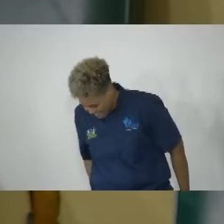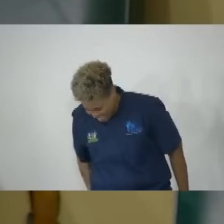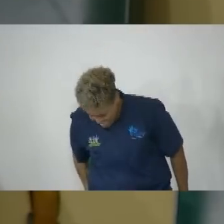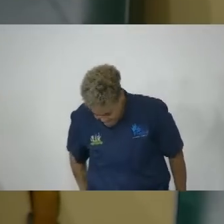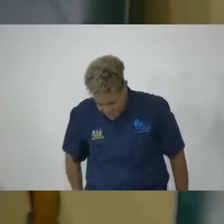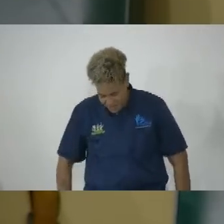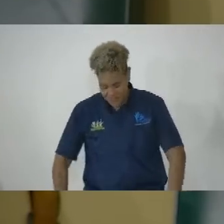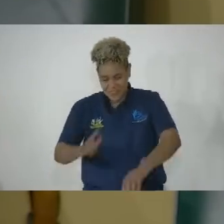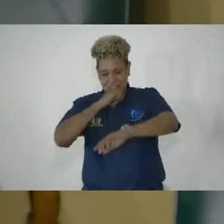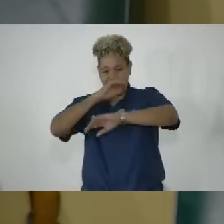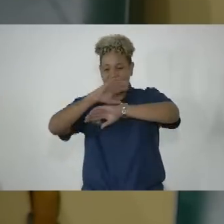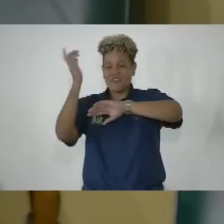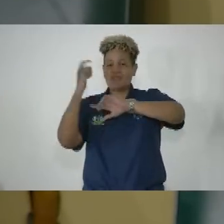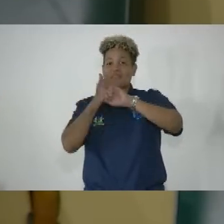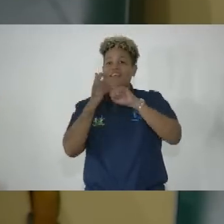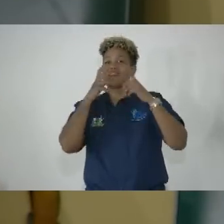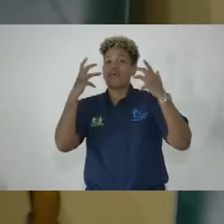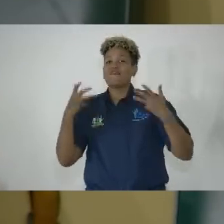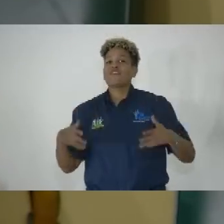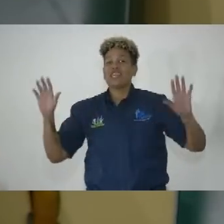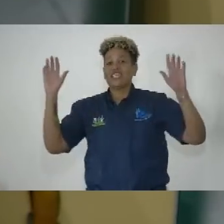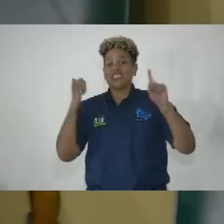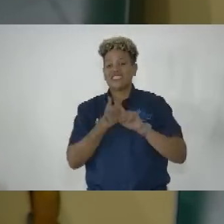My Christmas tree is not up.